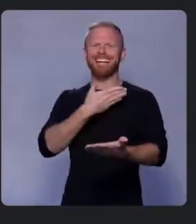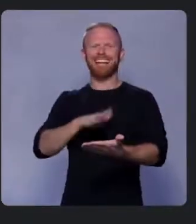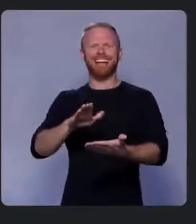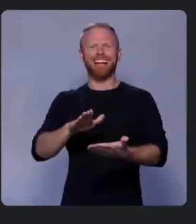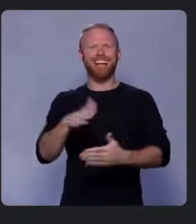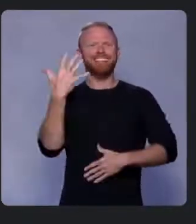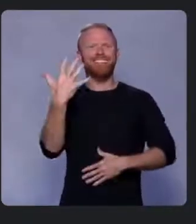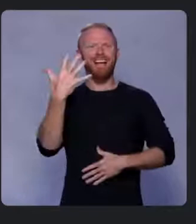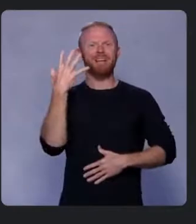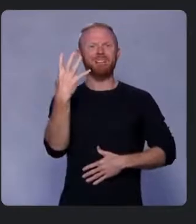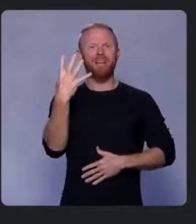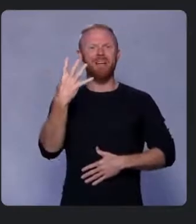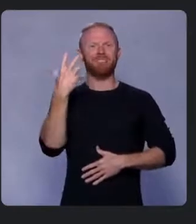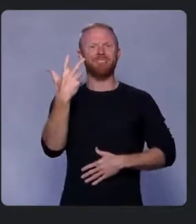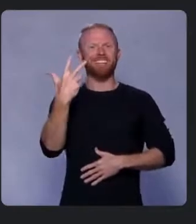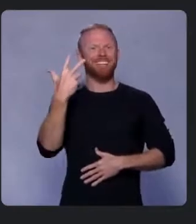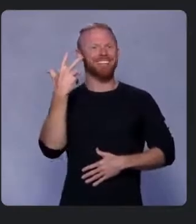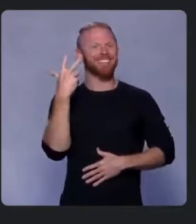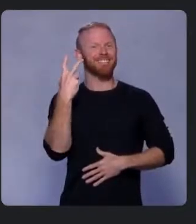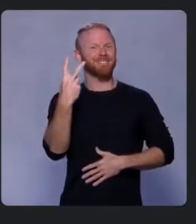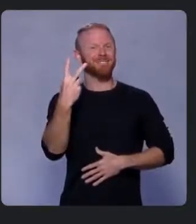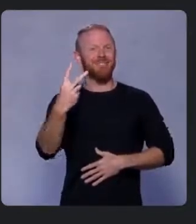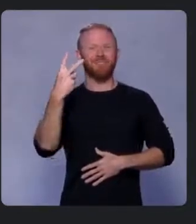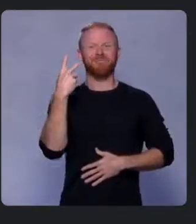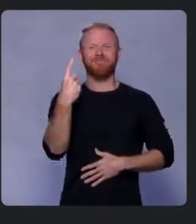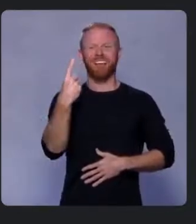3, 2,